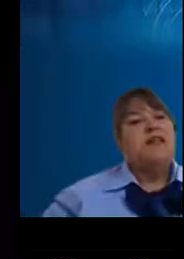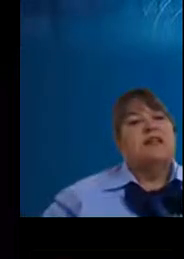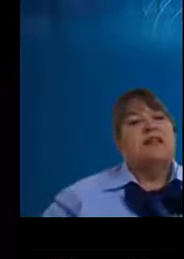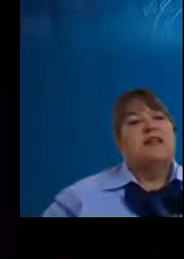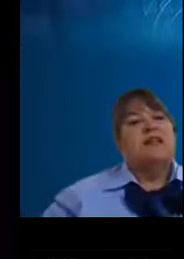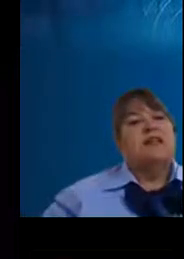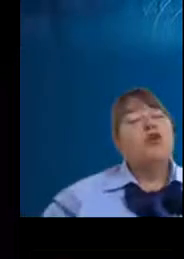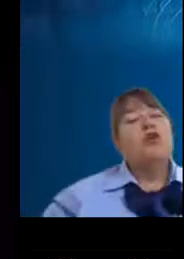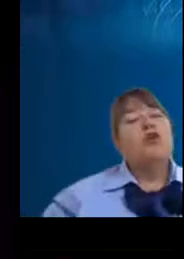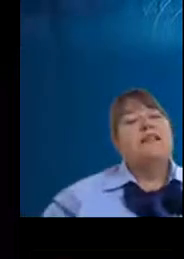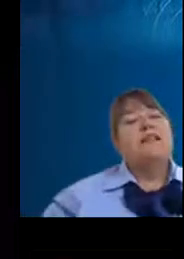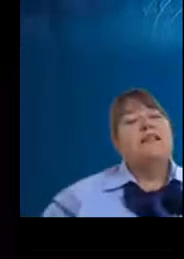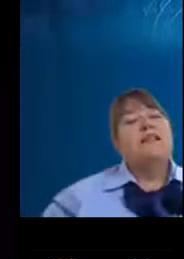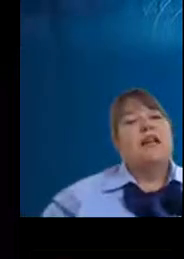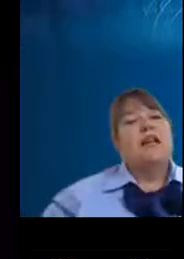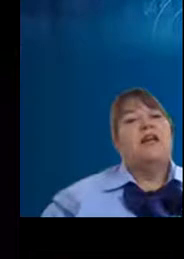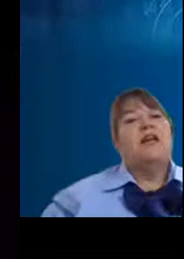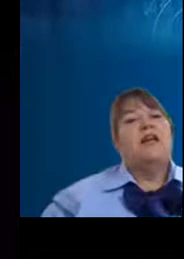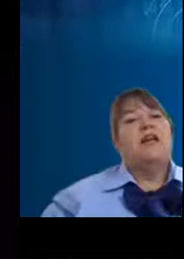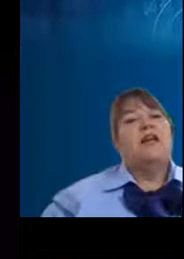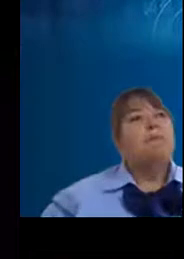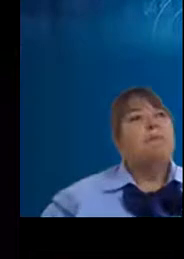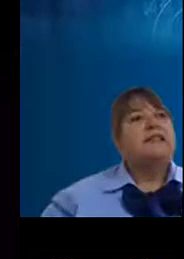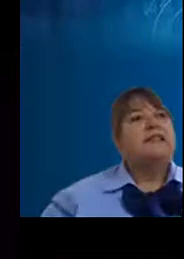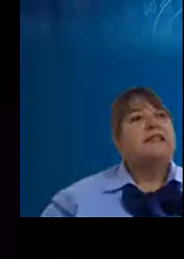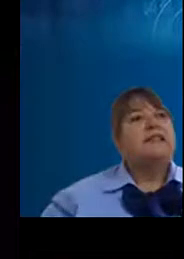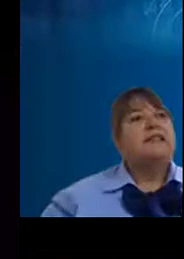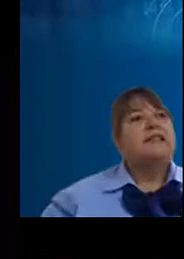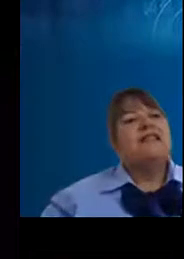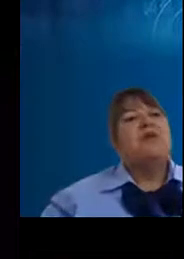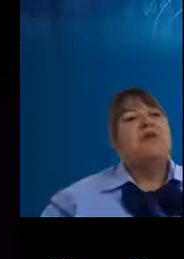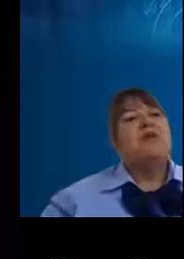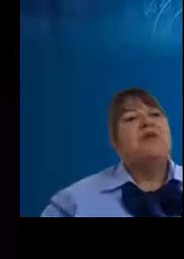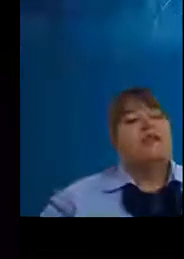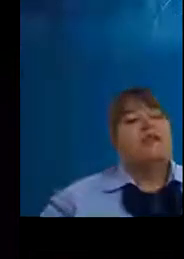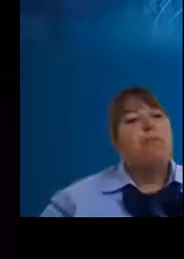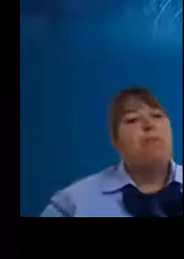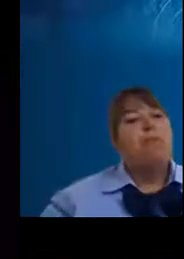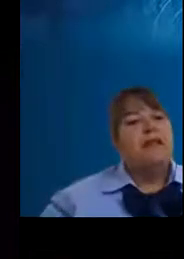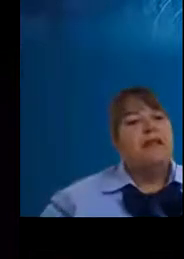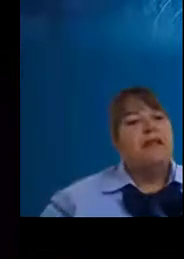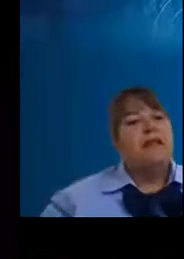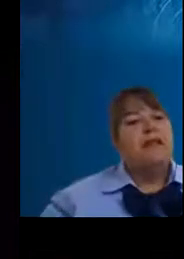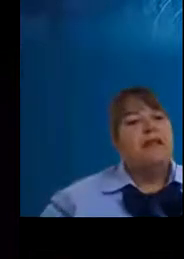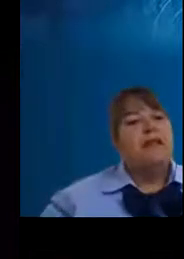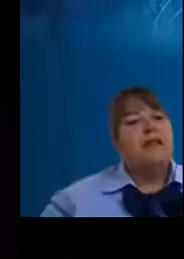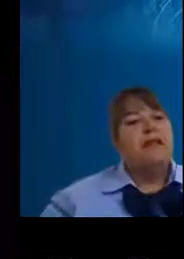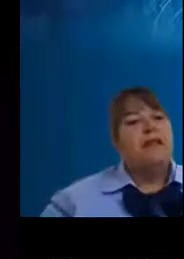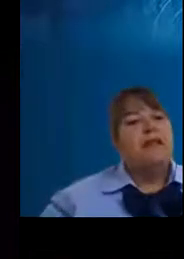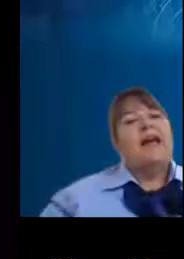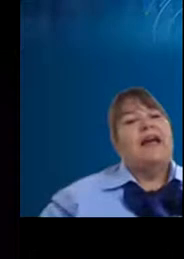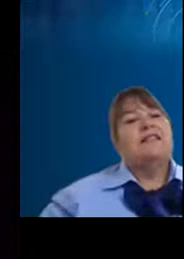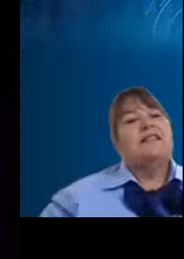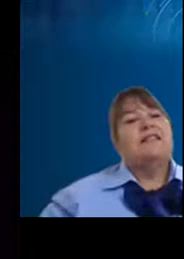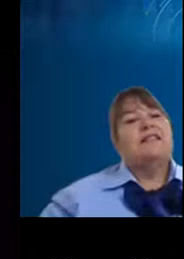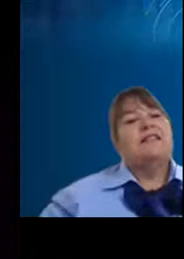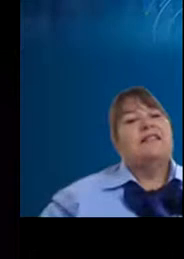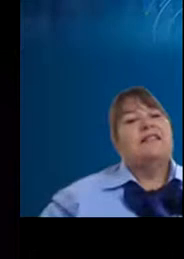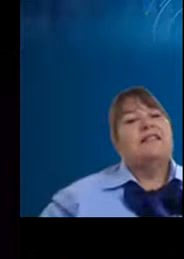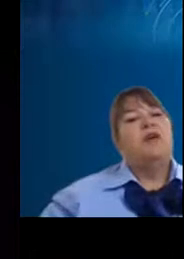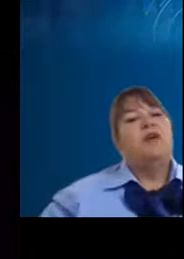For instance, if you look at a salary, and it's also based on the salary that you pay the person. So if you look at